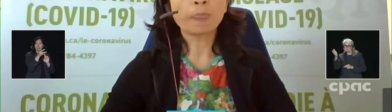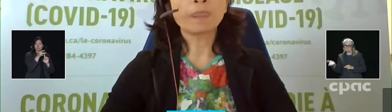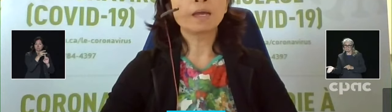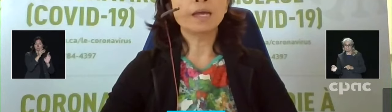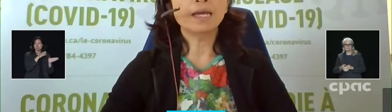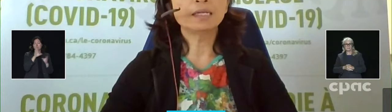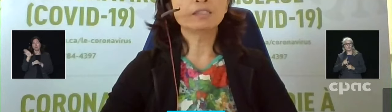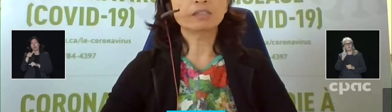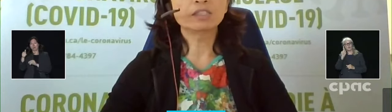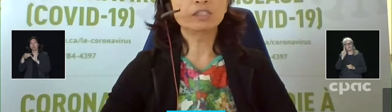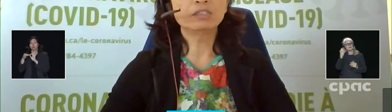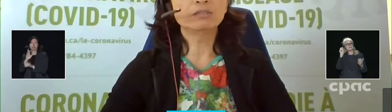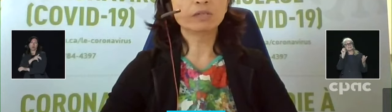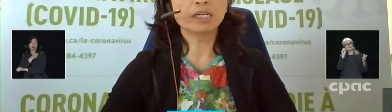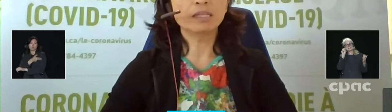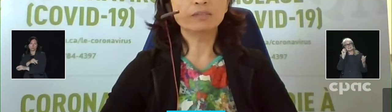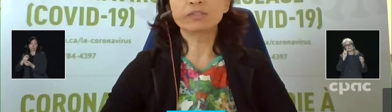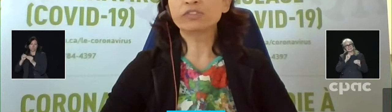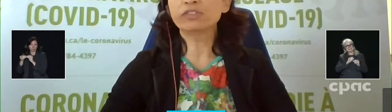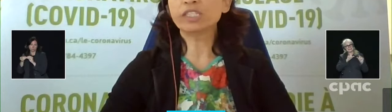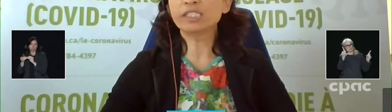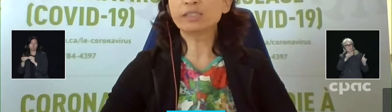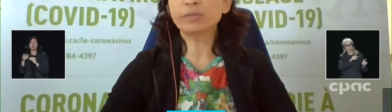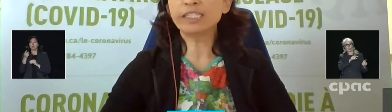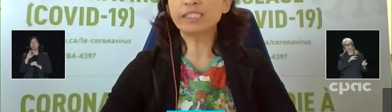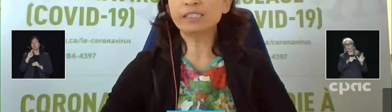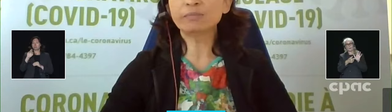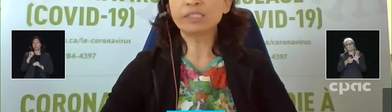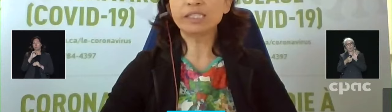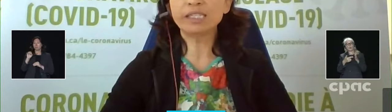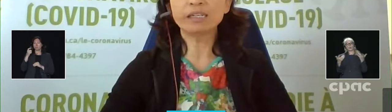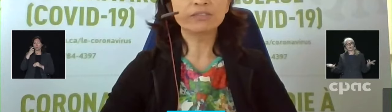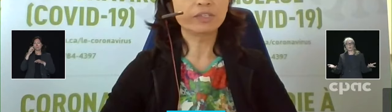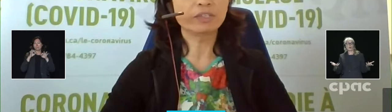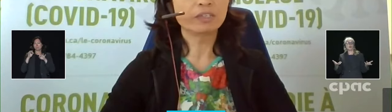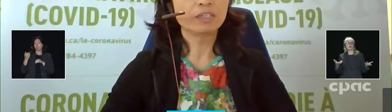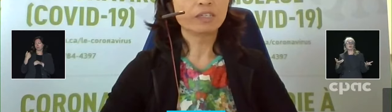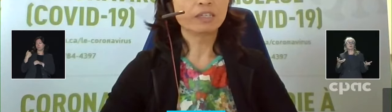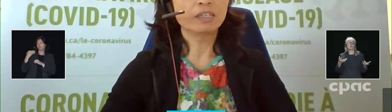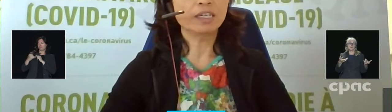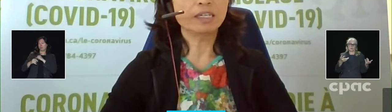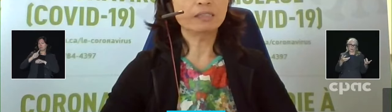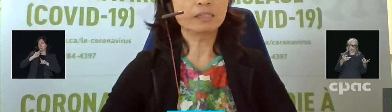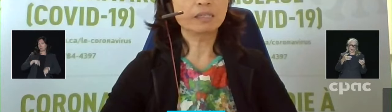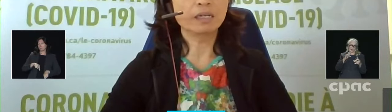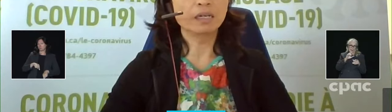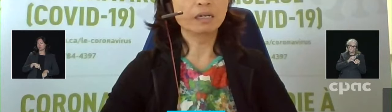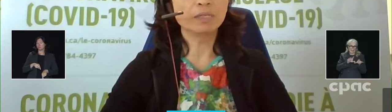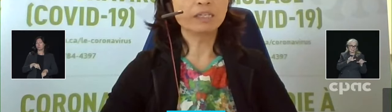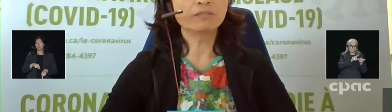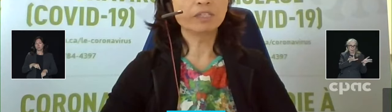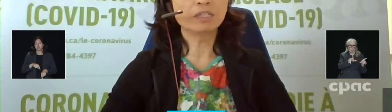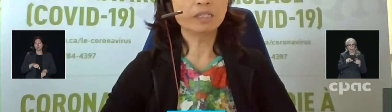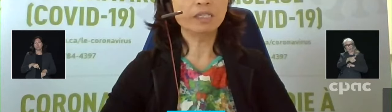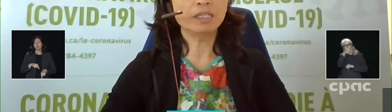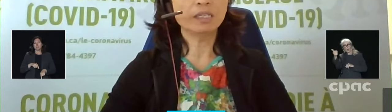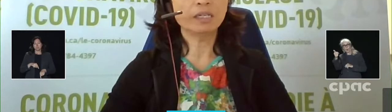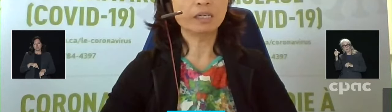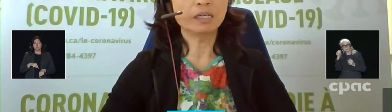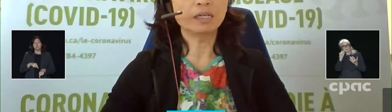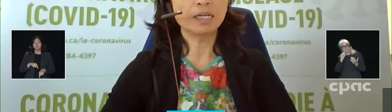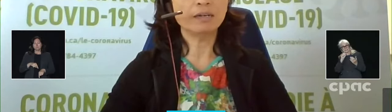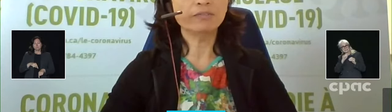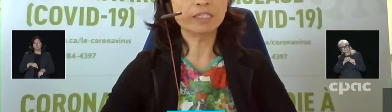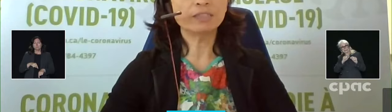hospitalization. And Dr. Njoo, I think, was just trying to explain in the preceding answer that given